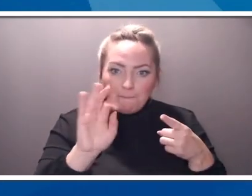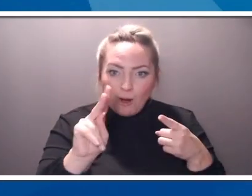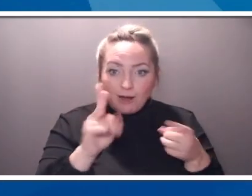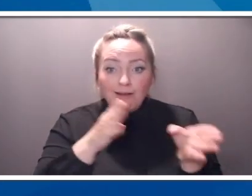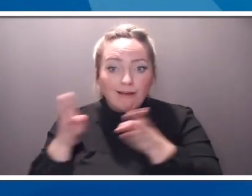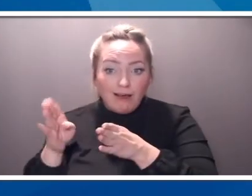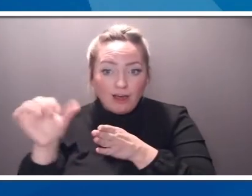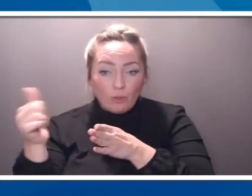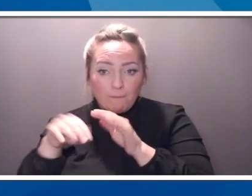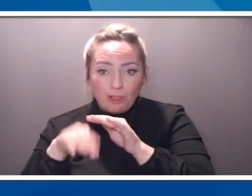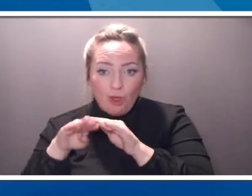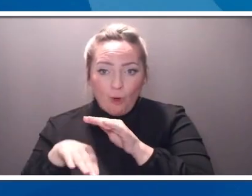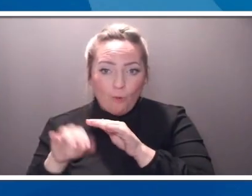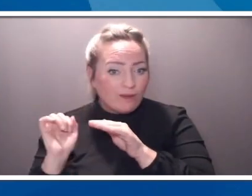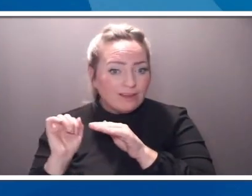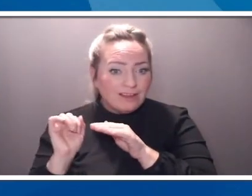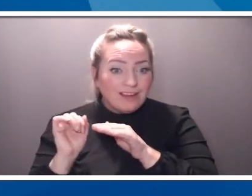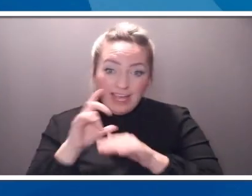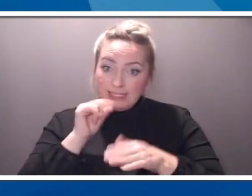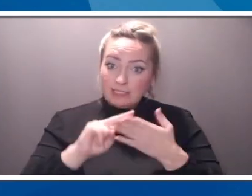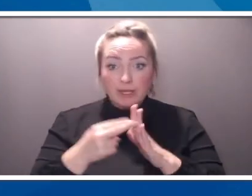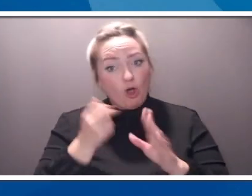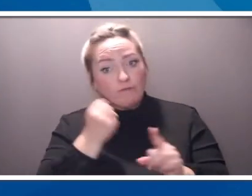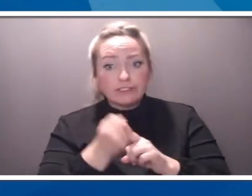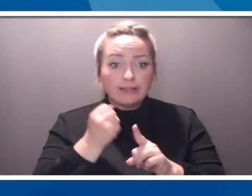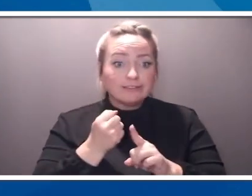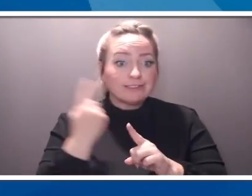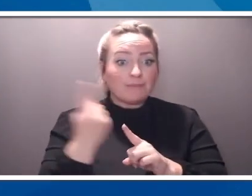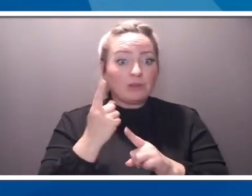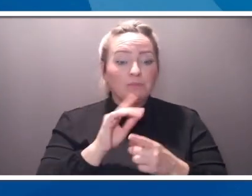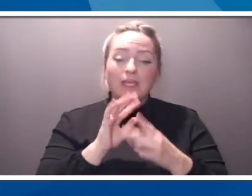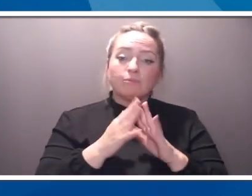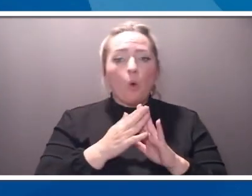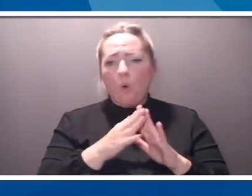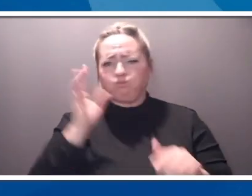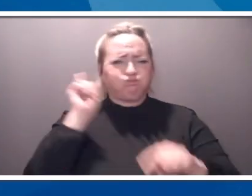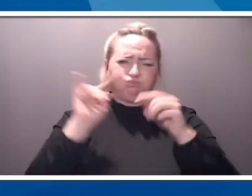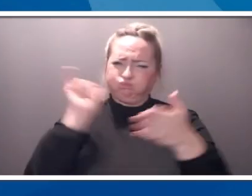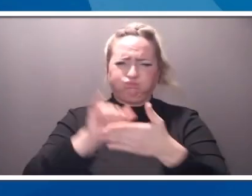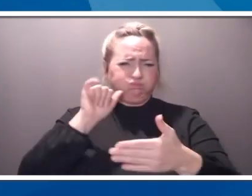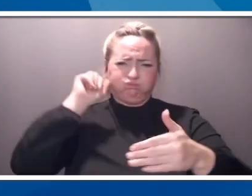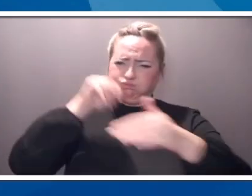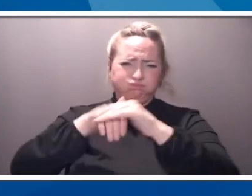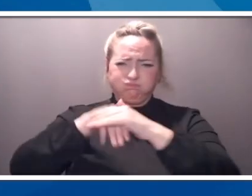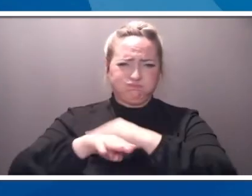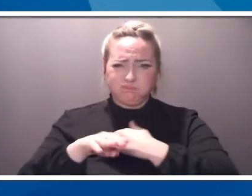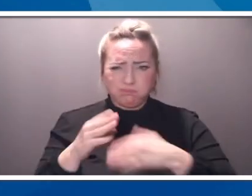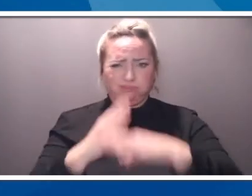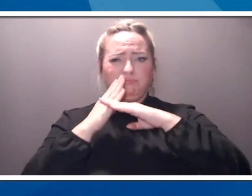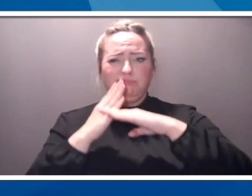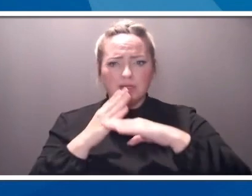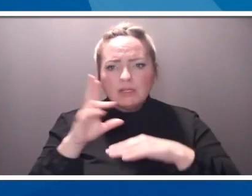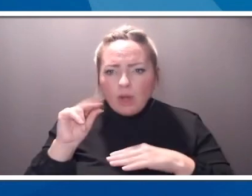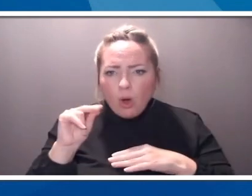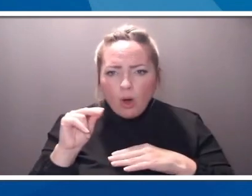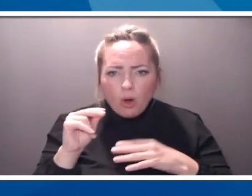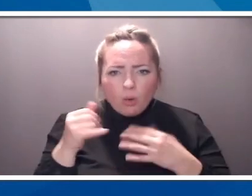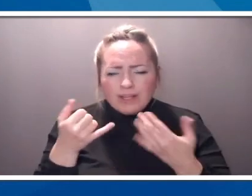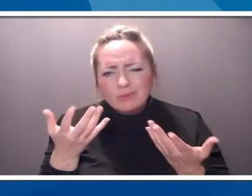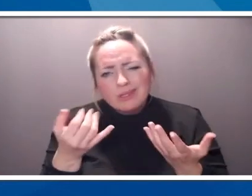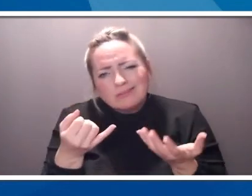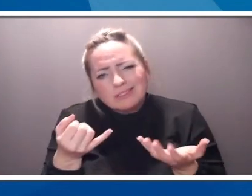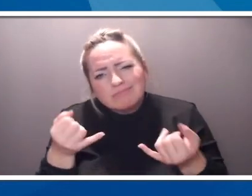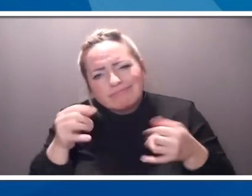the 4.5 to 1 mark. The other one is just below. It doesn't mean that all of a sudden something becomes completely inaccessible when it crosses